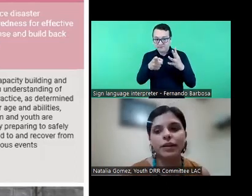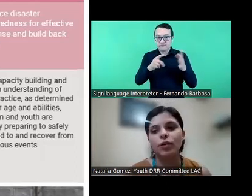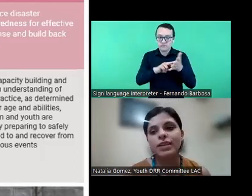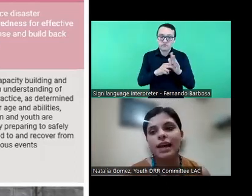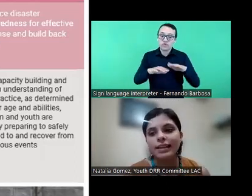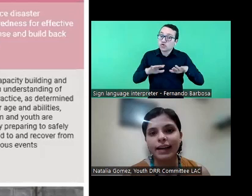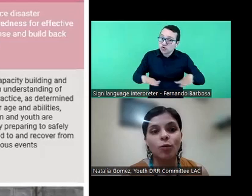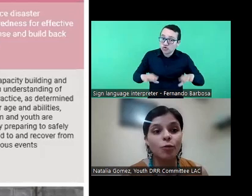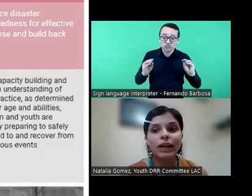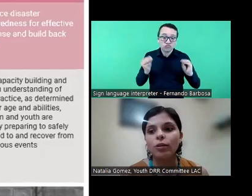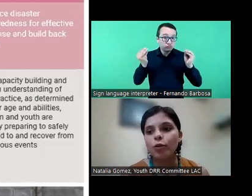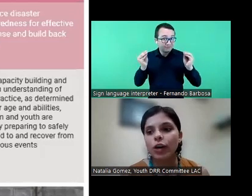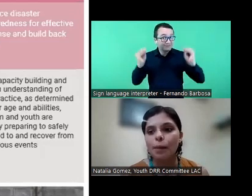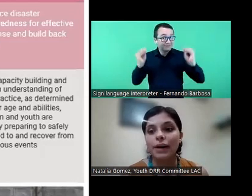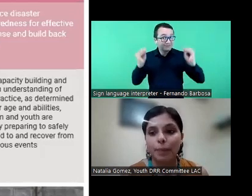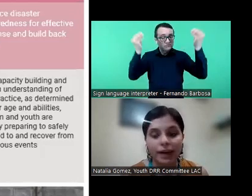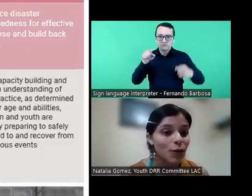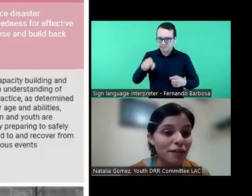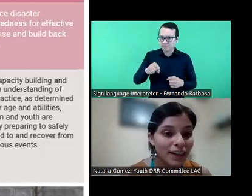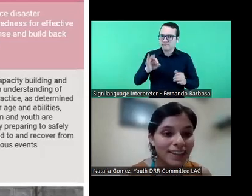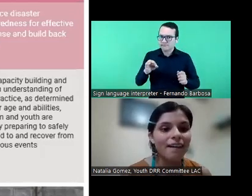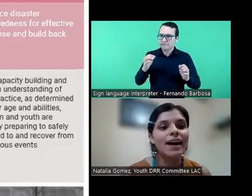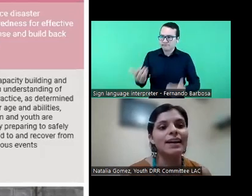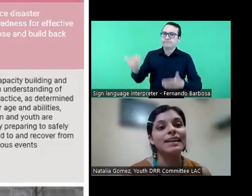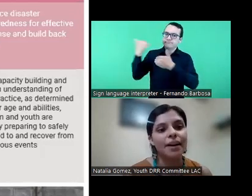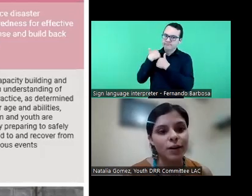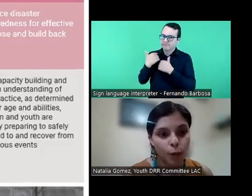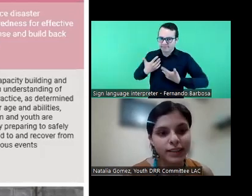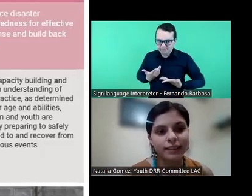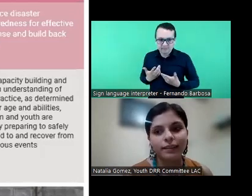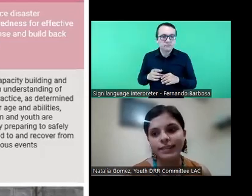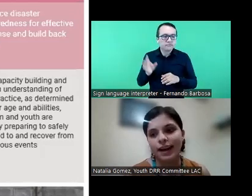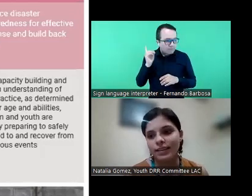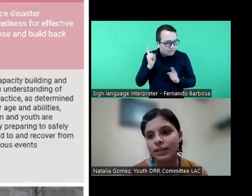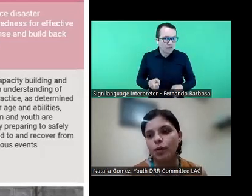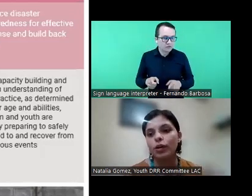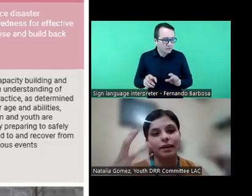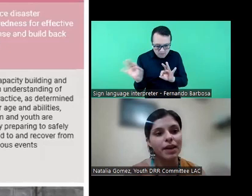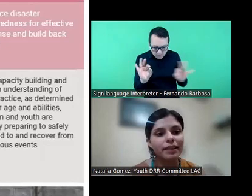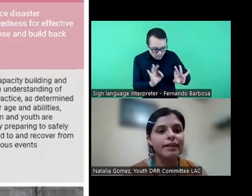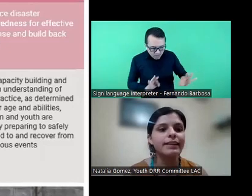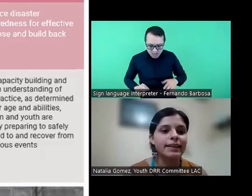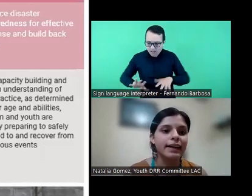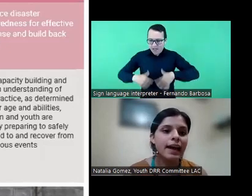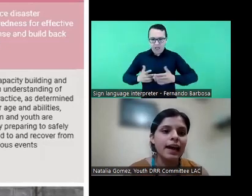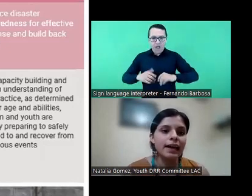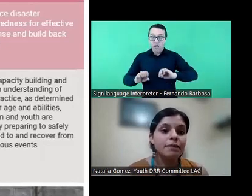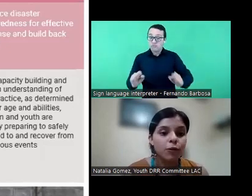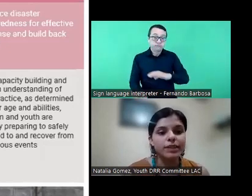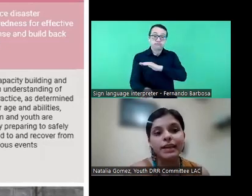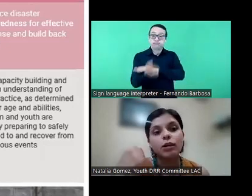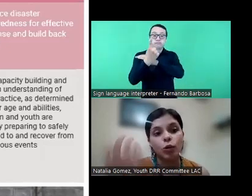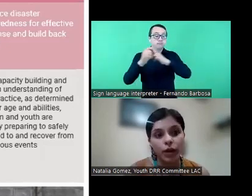strategies. Now, in regards to priority 4, youth and children have a role in the response in regards to